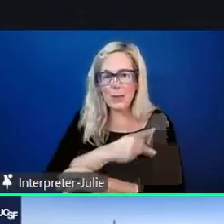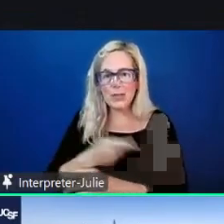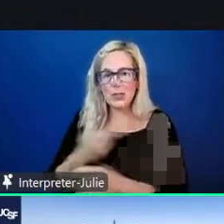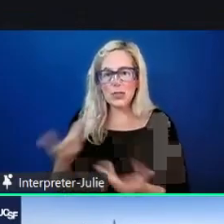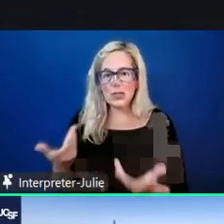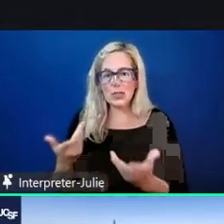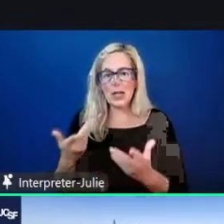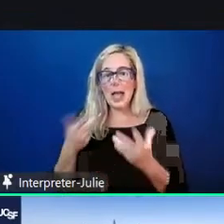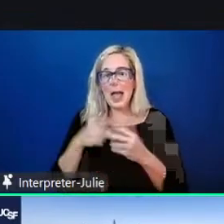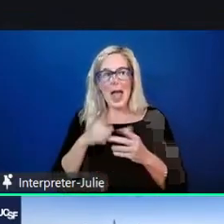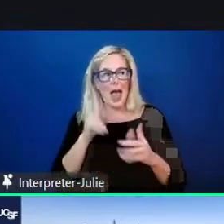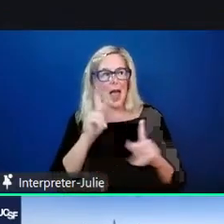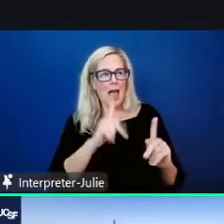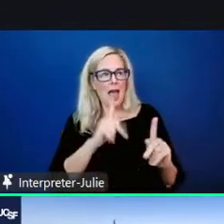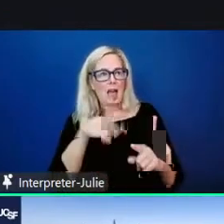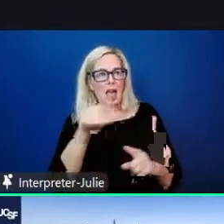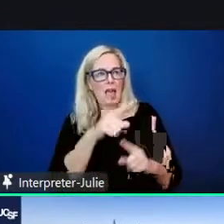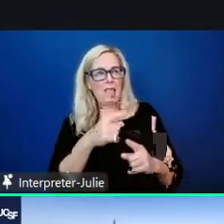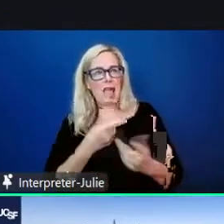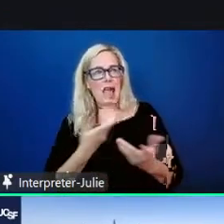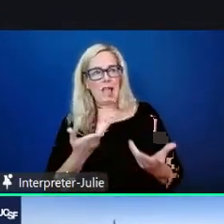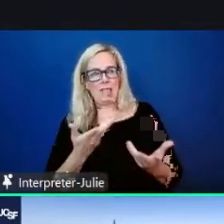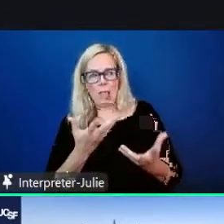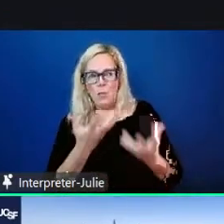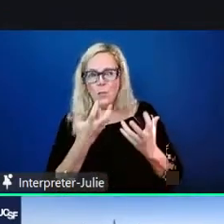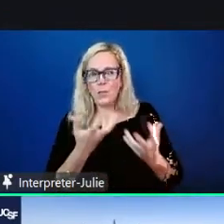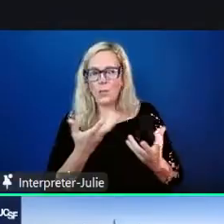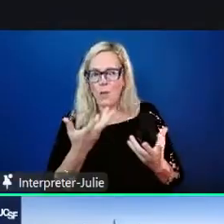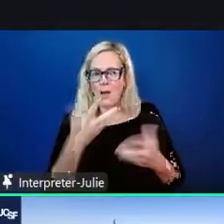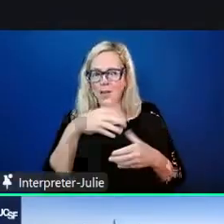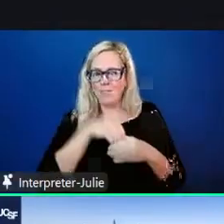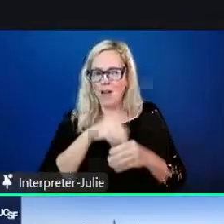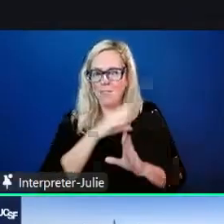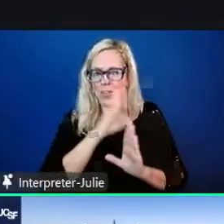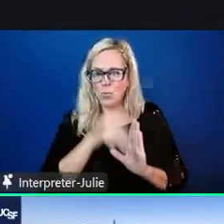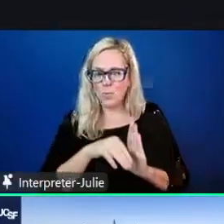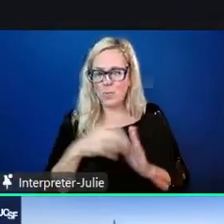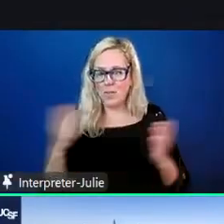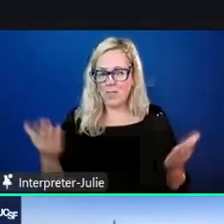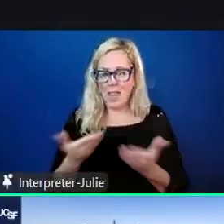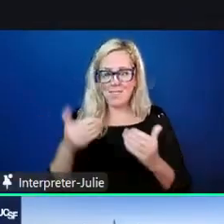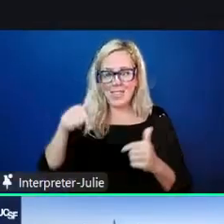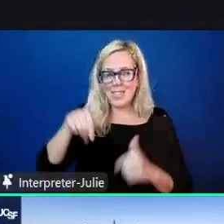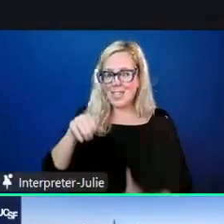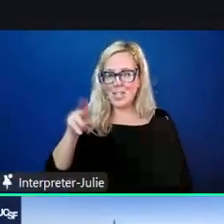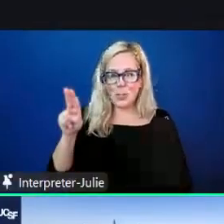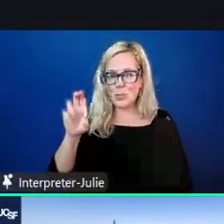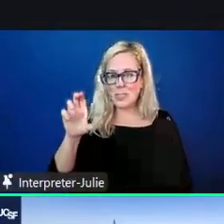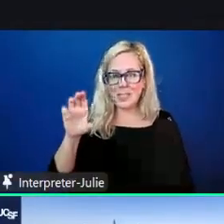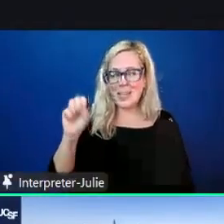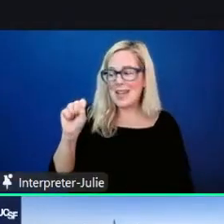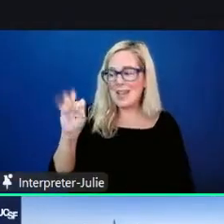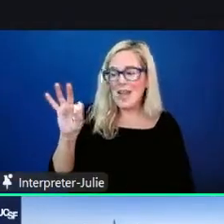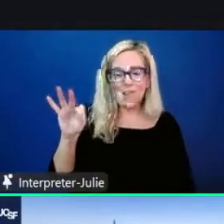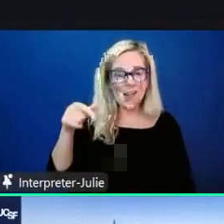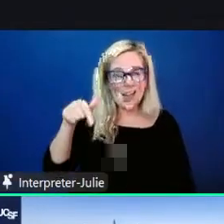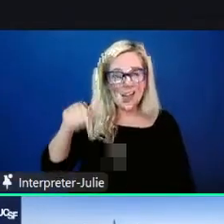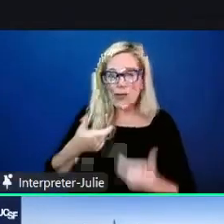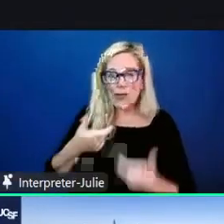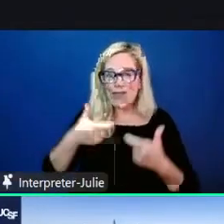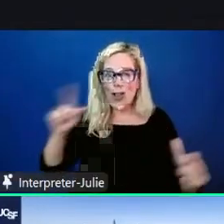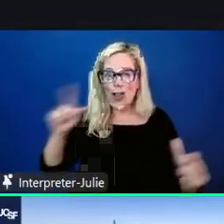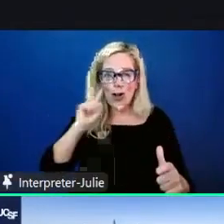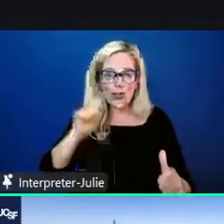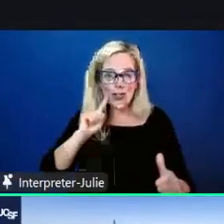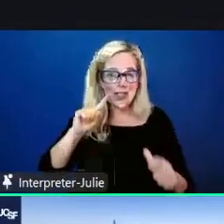education in the curriculum. And here at UCSF, as I mentioned, in the Bay Area in California, we have a large deaf population. And so we do